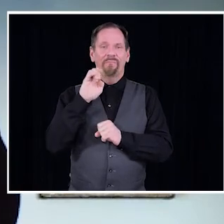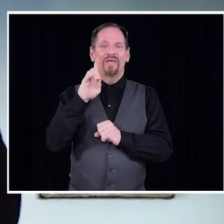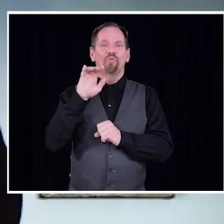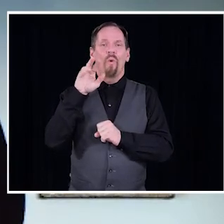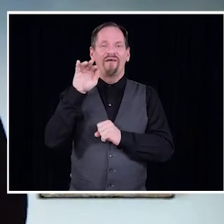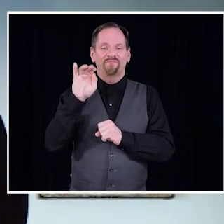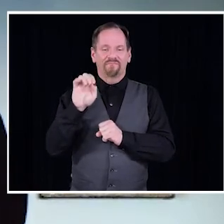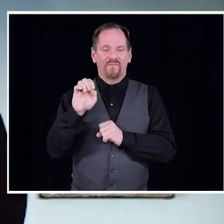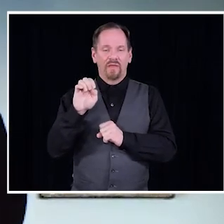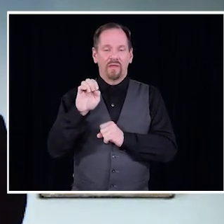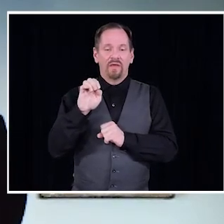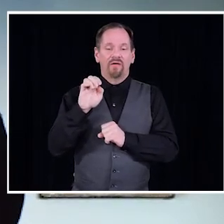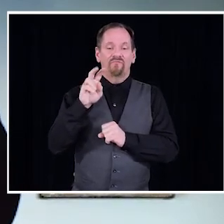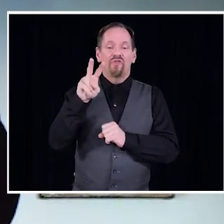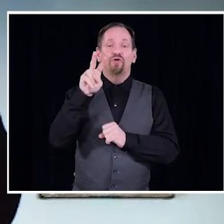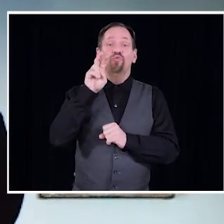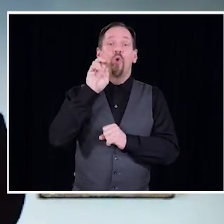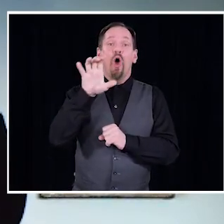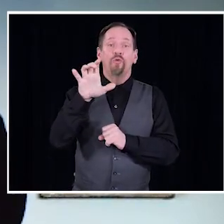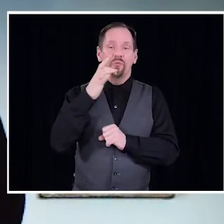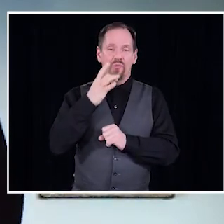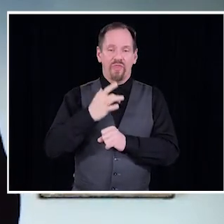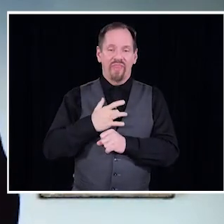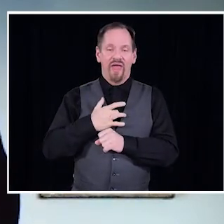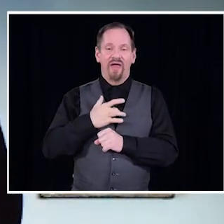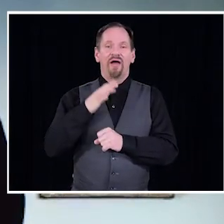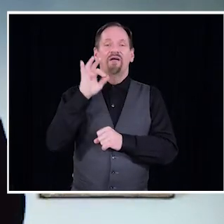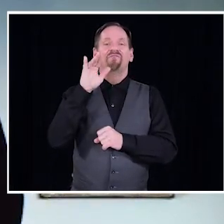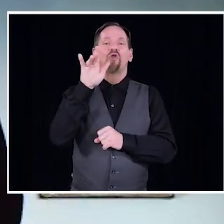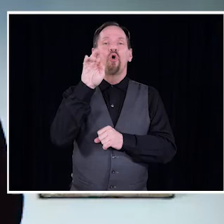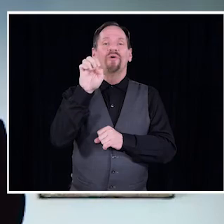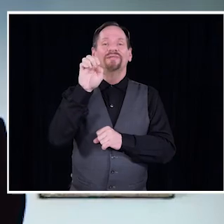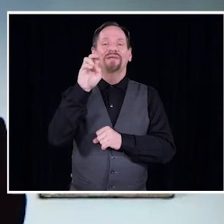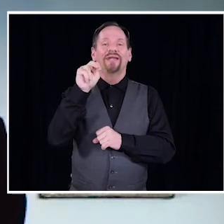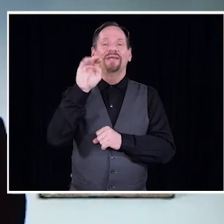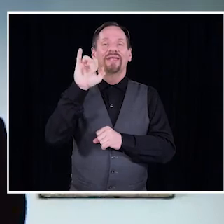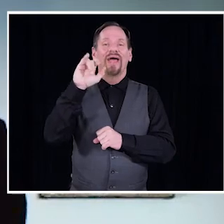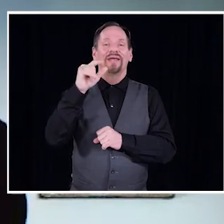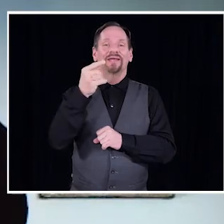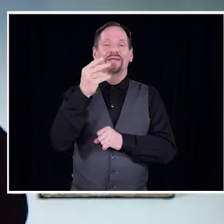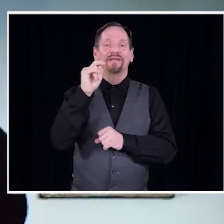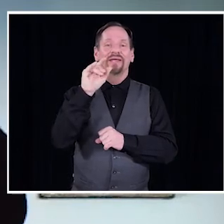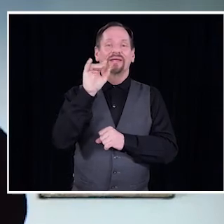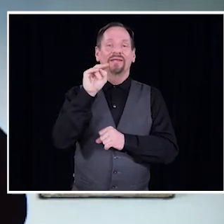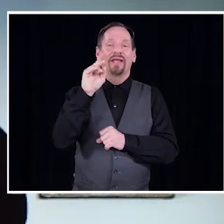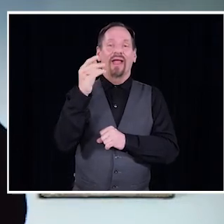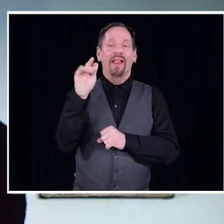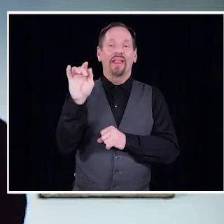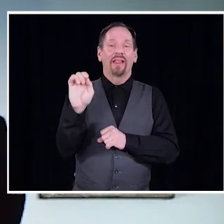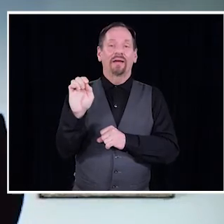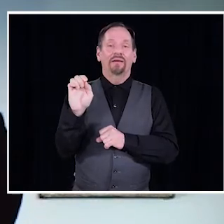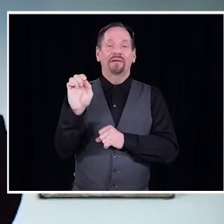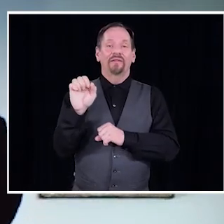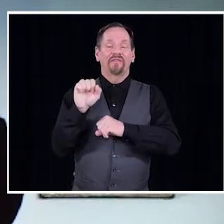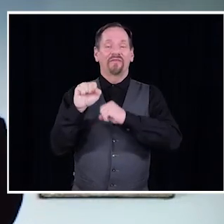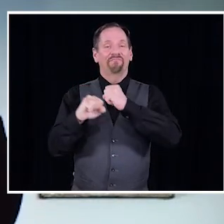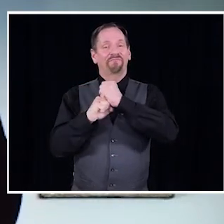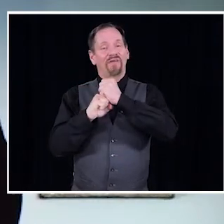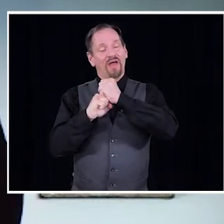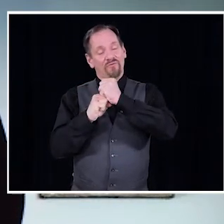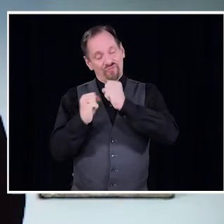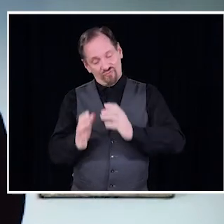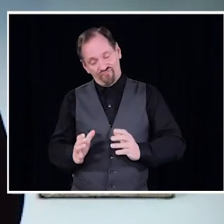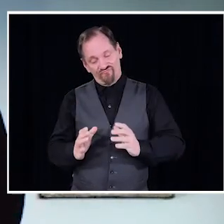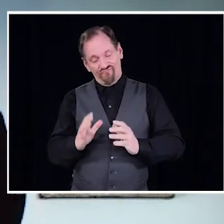designated to mark the 200th birth of Florence Nightingale, the founder of modern nursing. Your future begins,